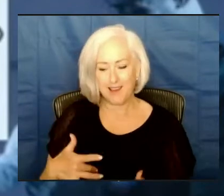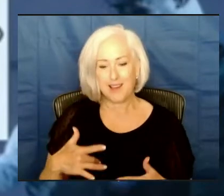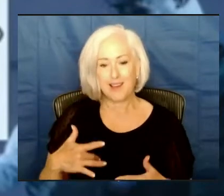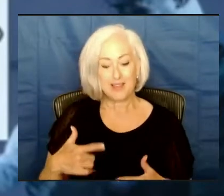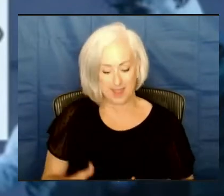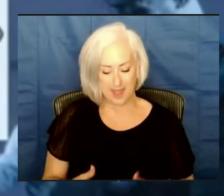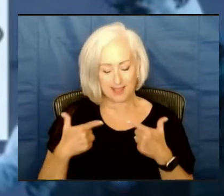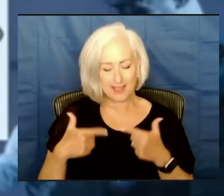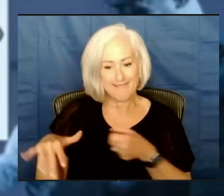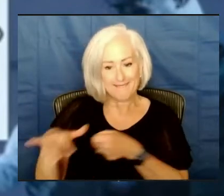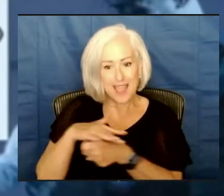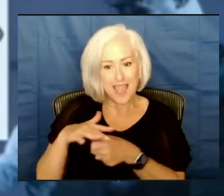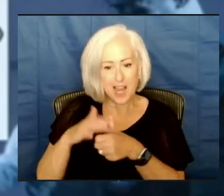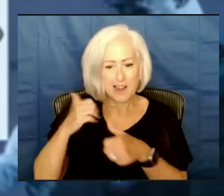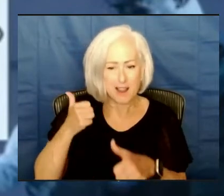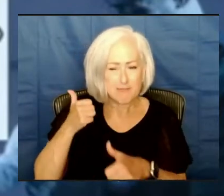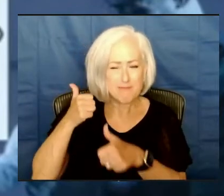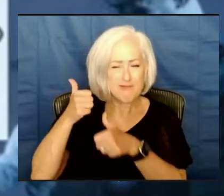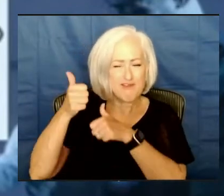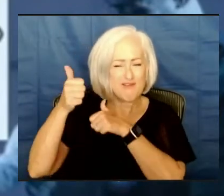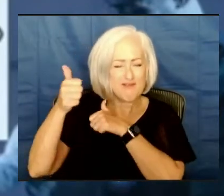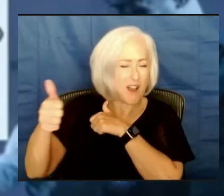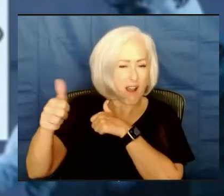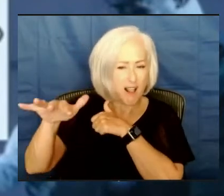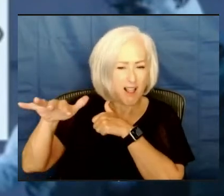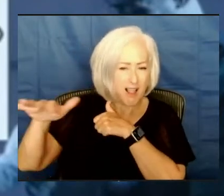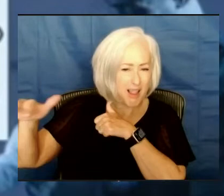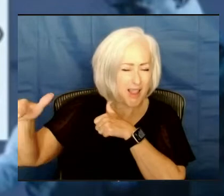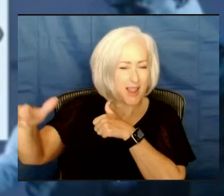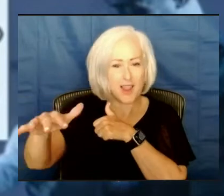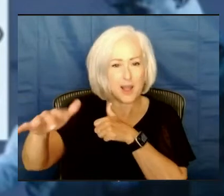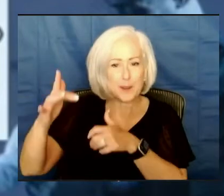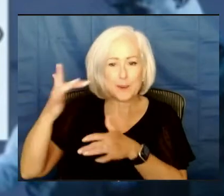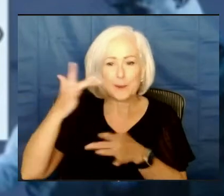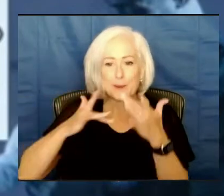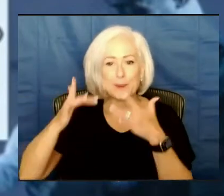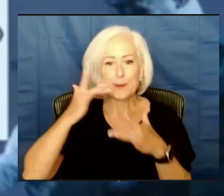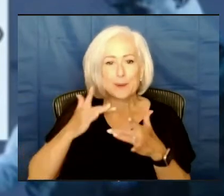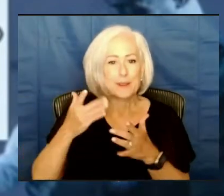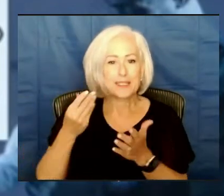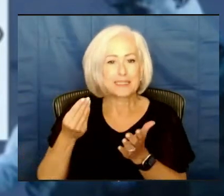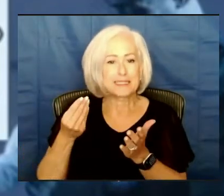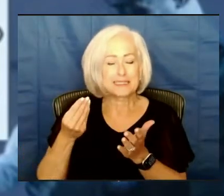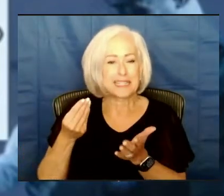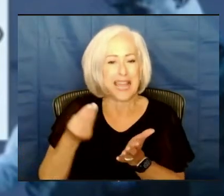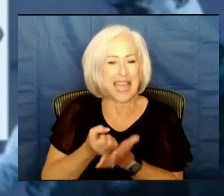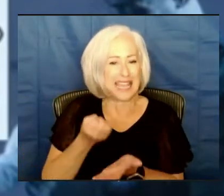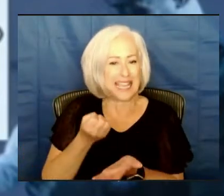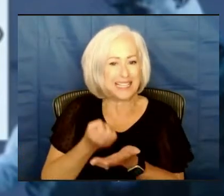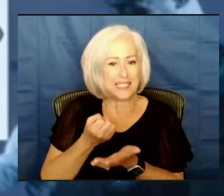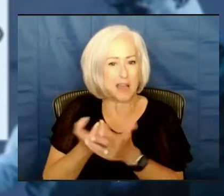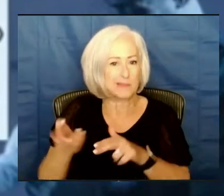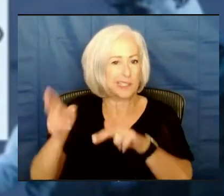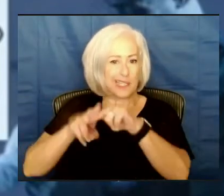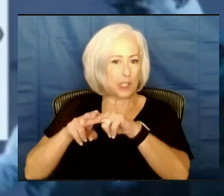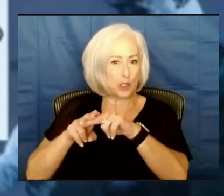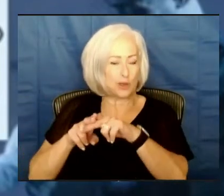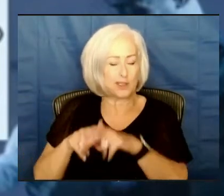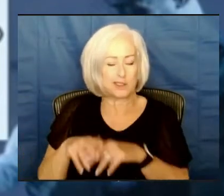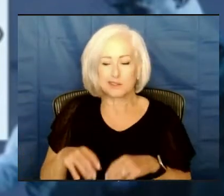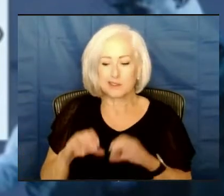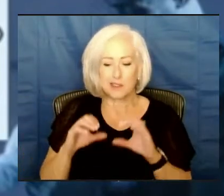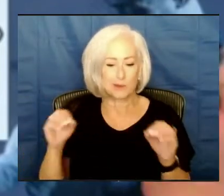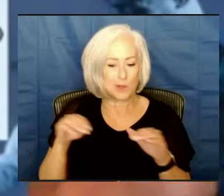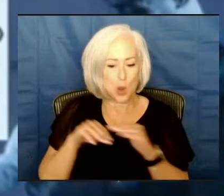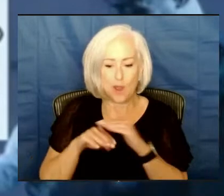where there's no economic gain truly in that community. There is no access to getting a